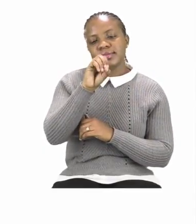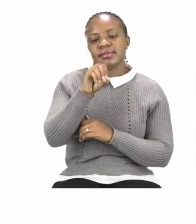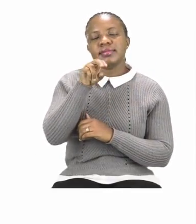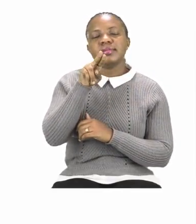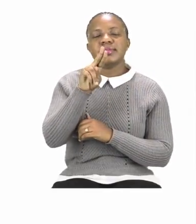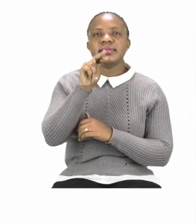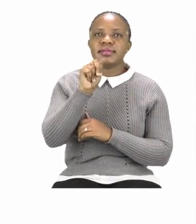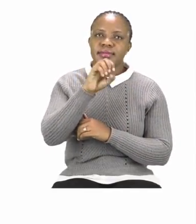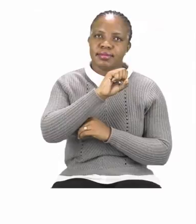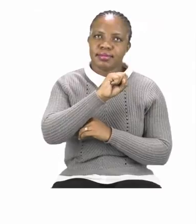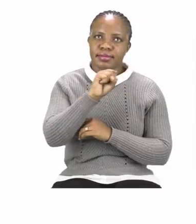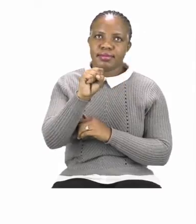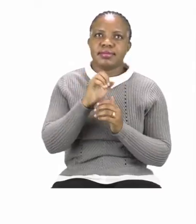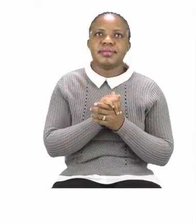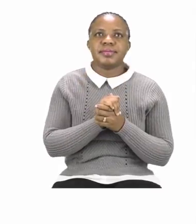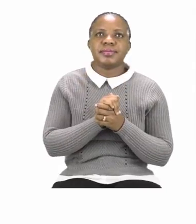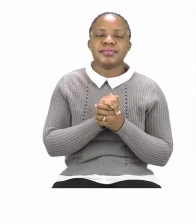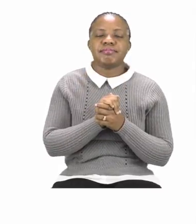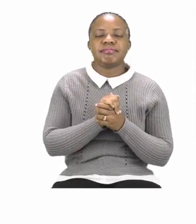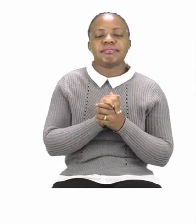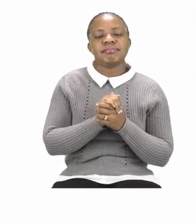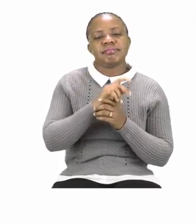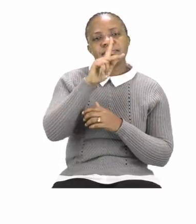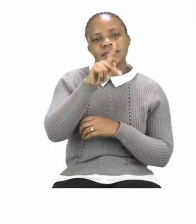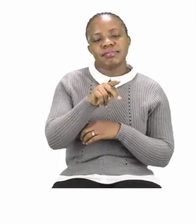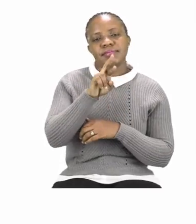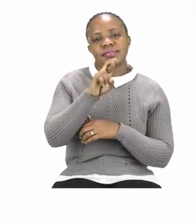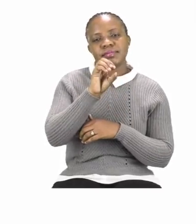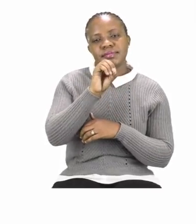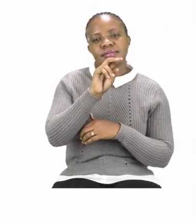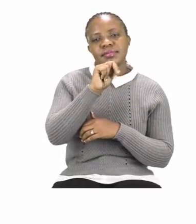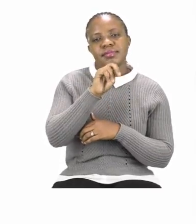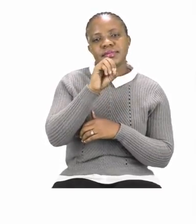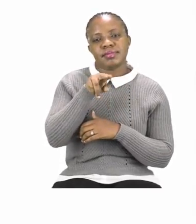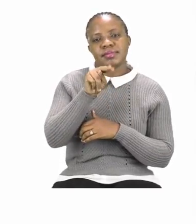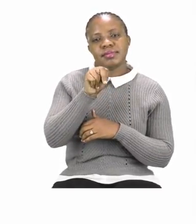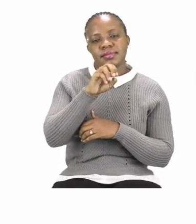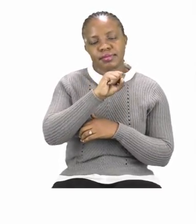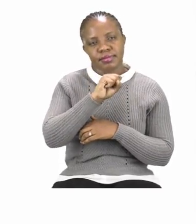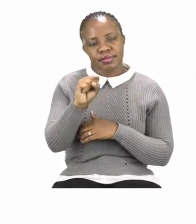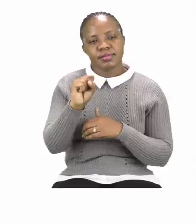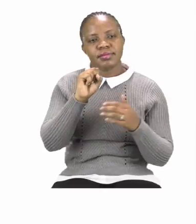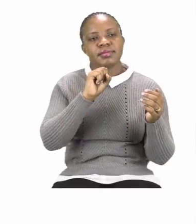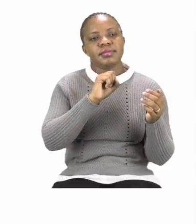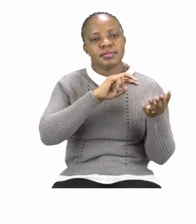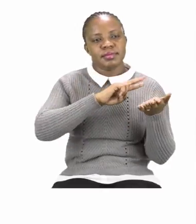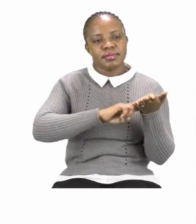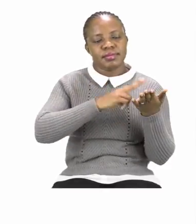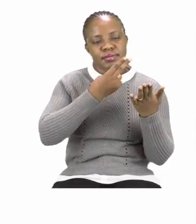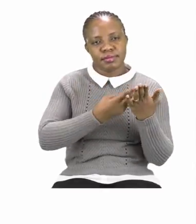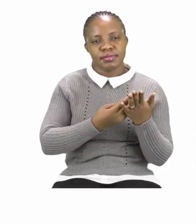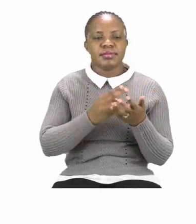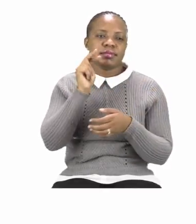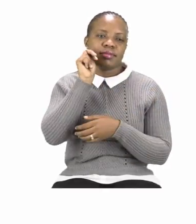that is used to take a place for a noun. Pronouns are special because we can